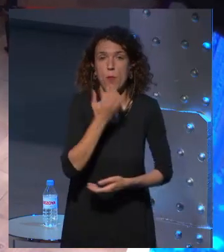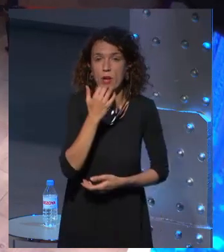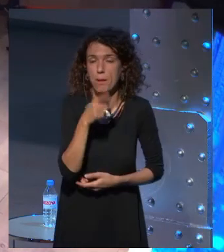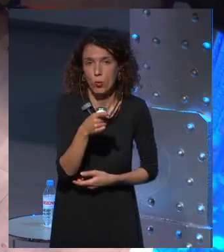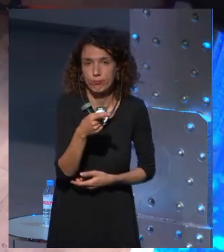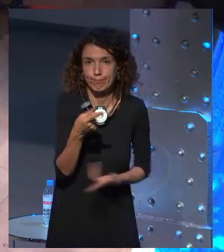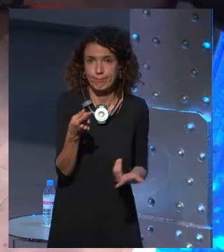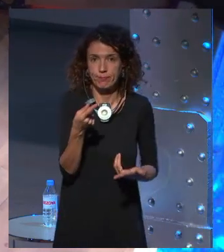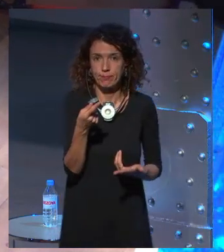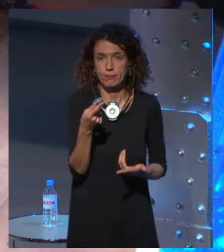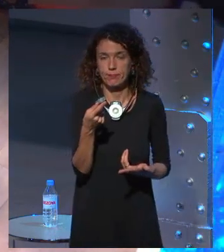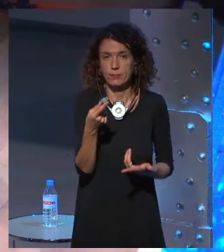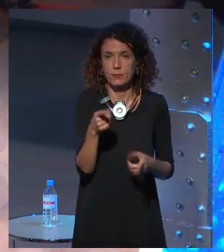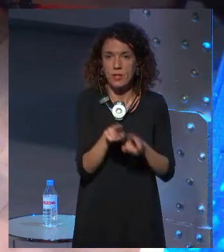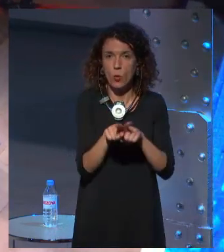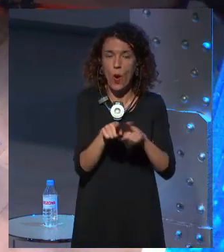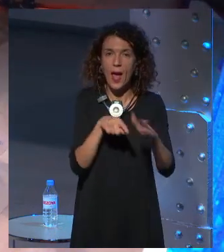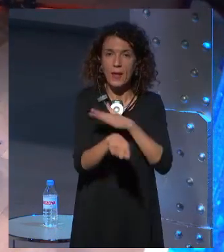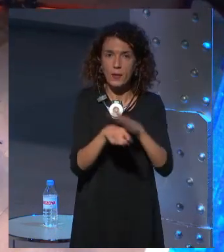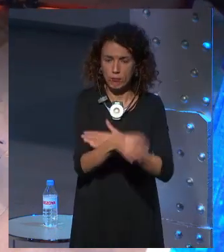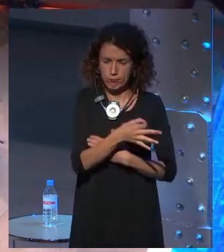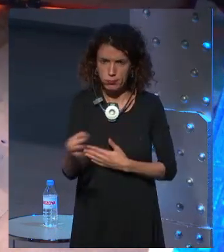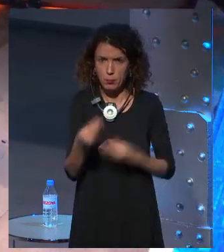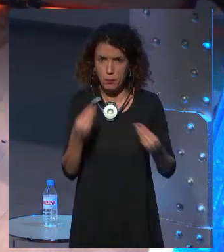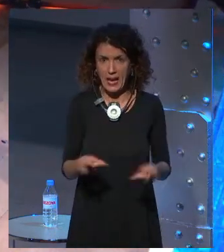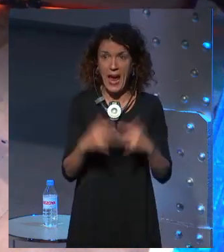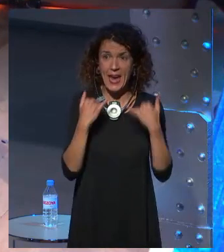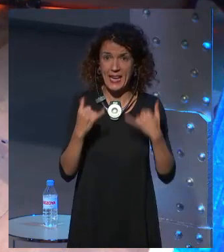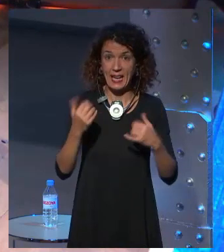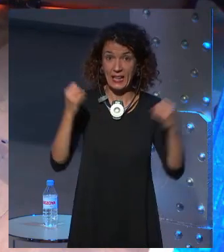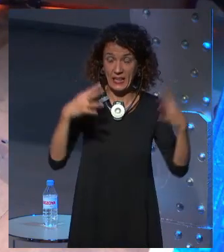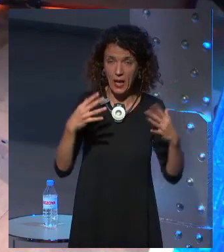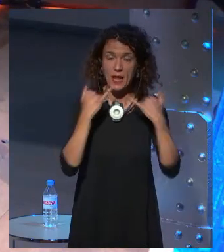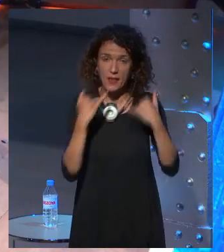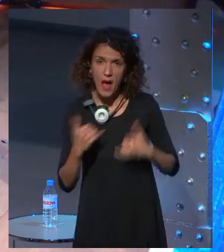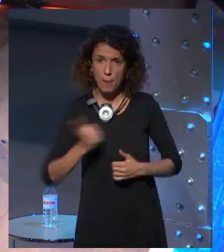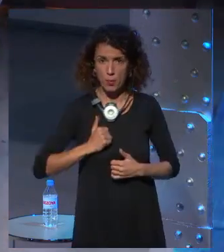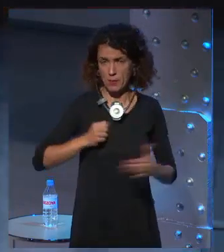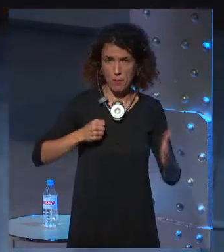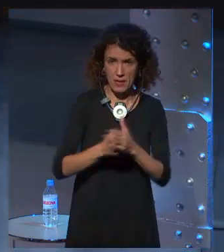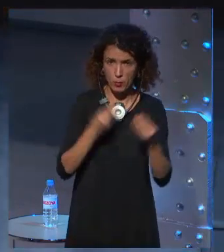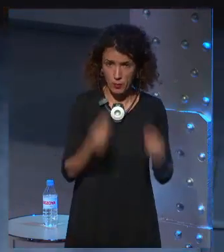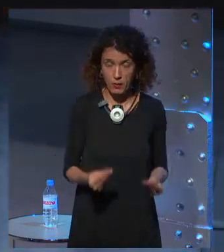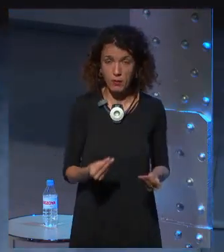efficiently. So now let's think about it. What's artificial intelligence going to be good at?